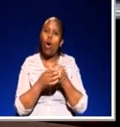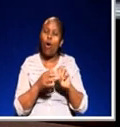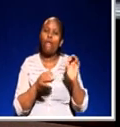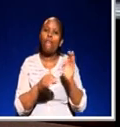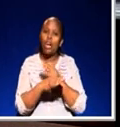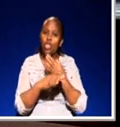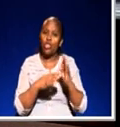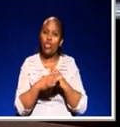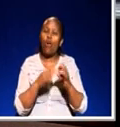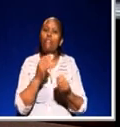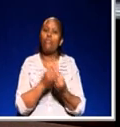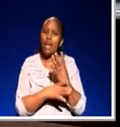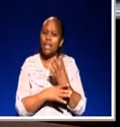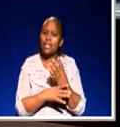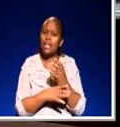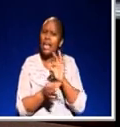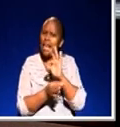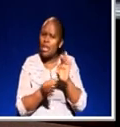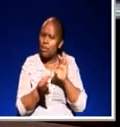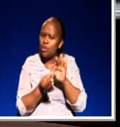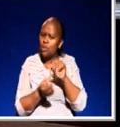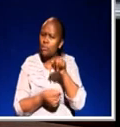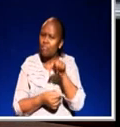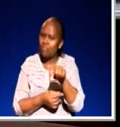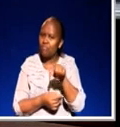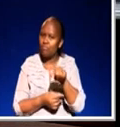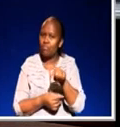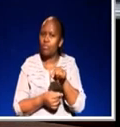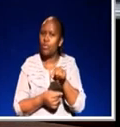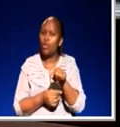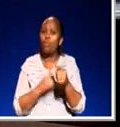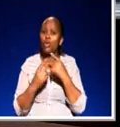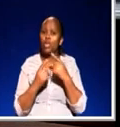functions of plants, and particularly I'll be looking at the